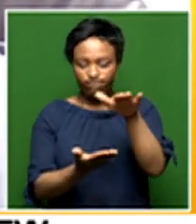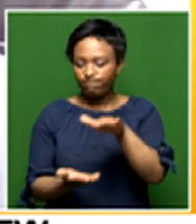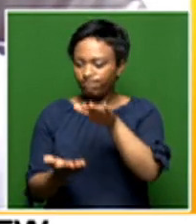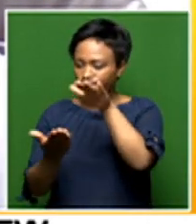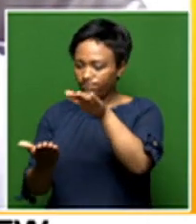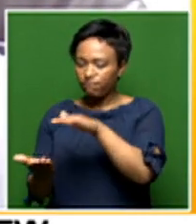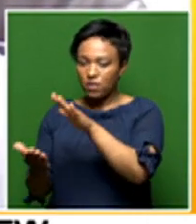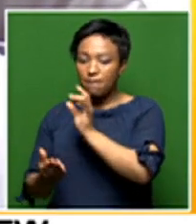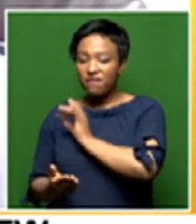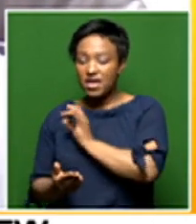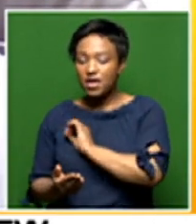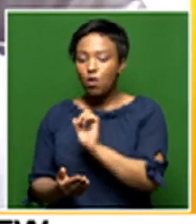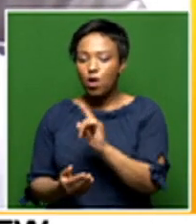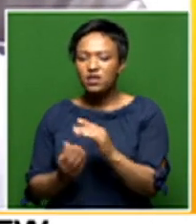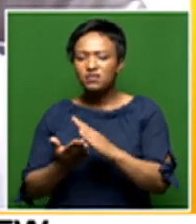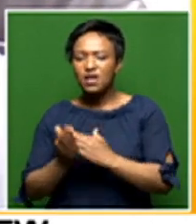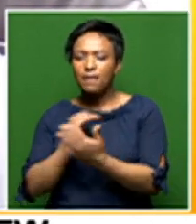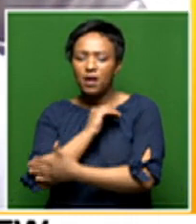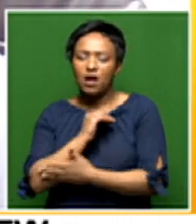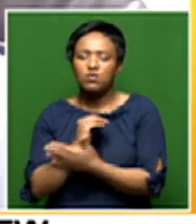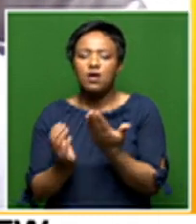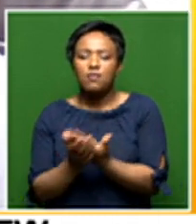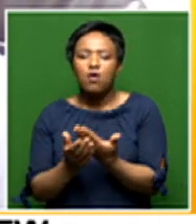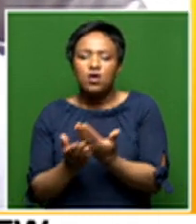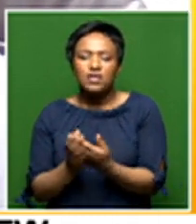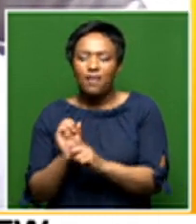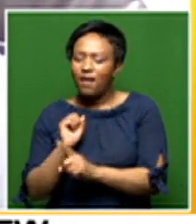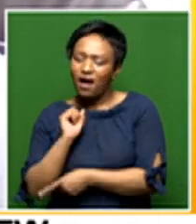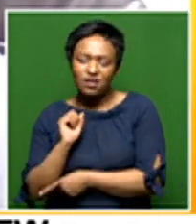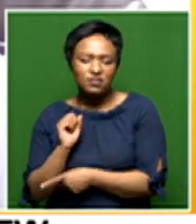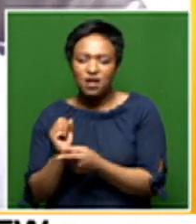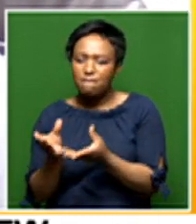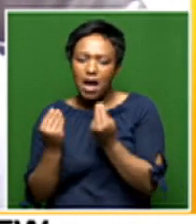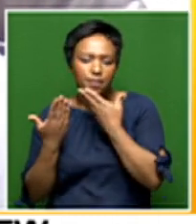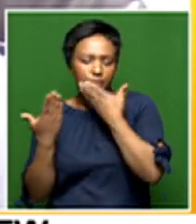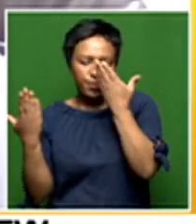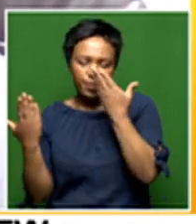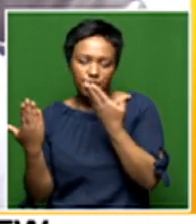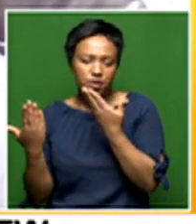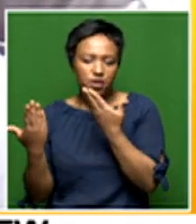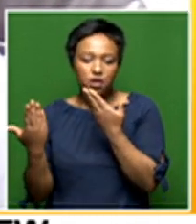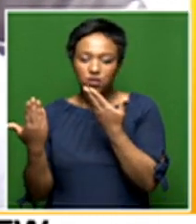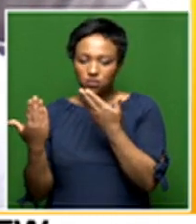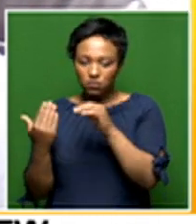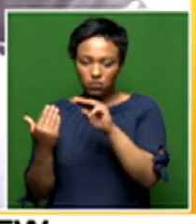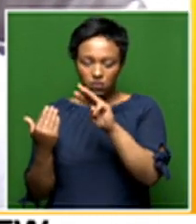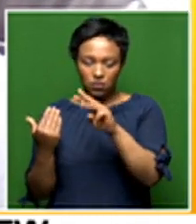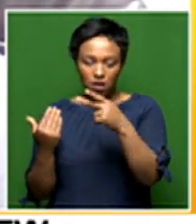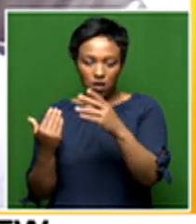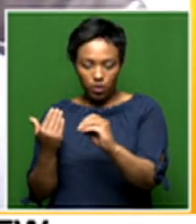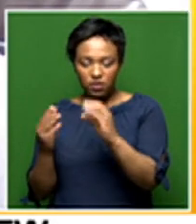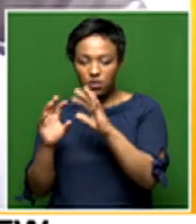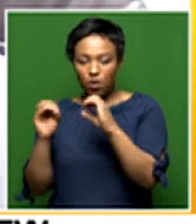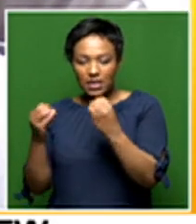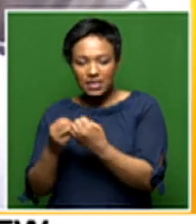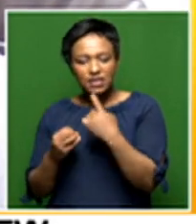some countries may be left behind and be the last on the list. These different organizations, the World Health Organization, saying